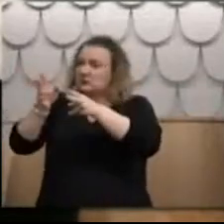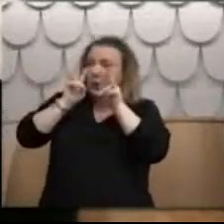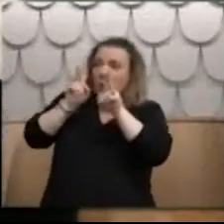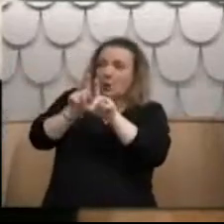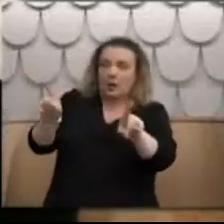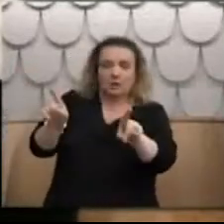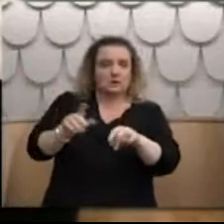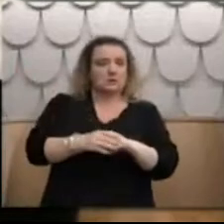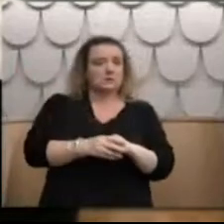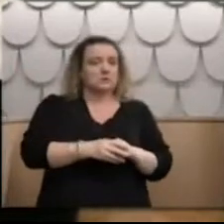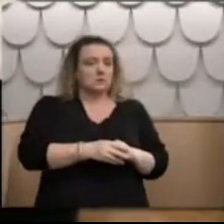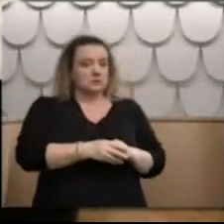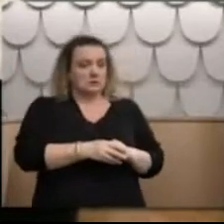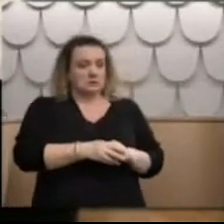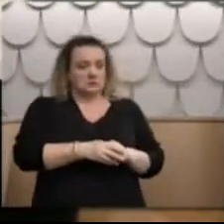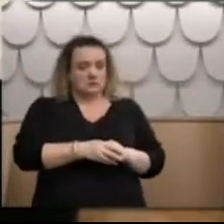Sure do, yep.